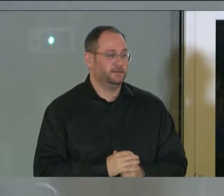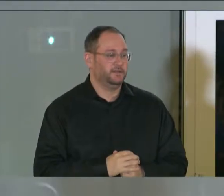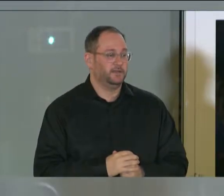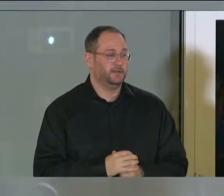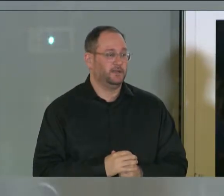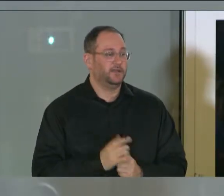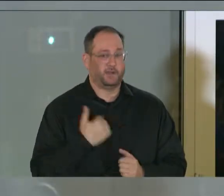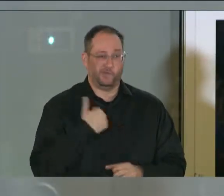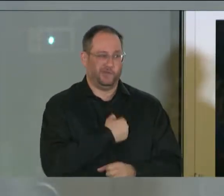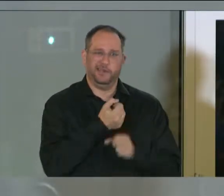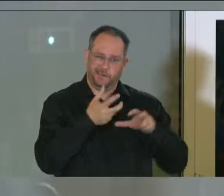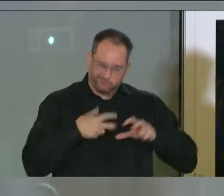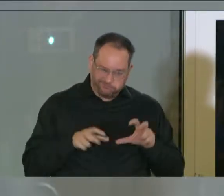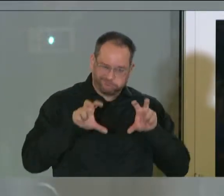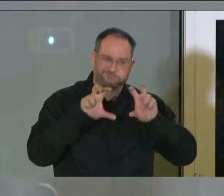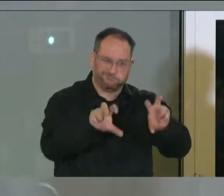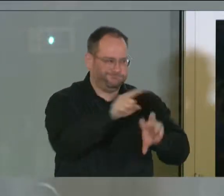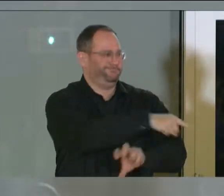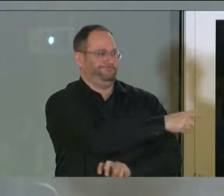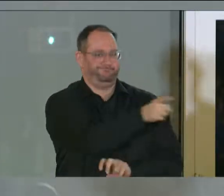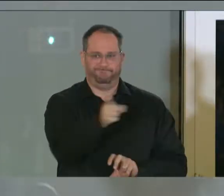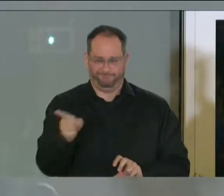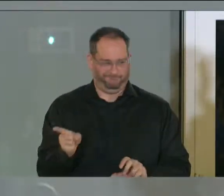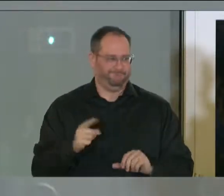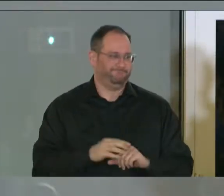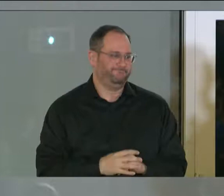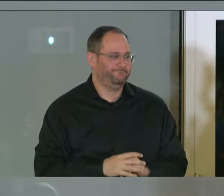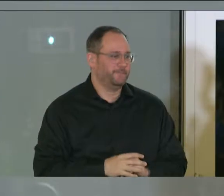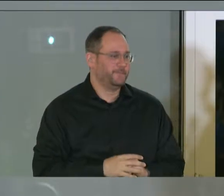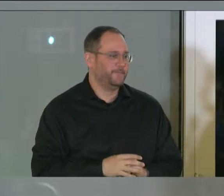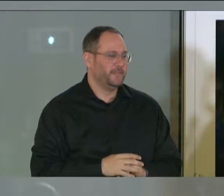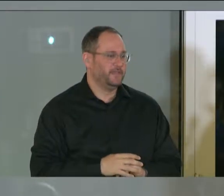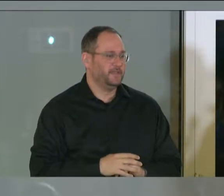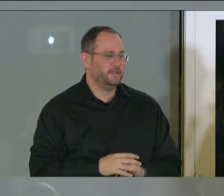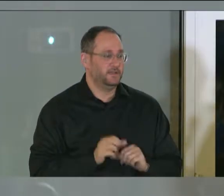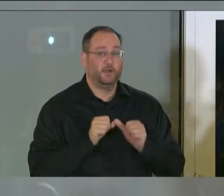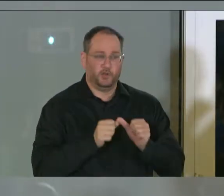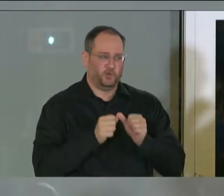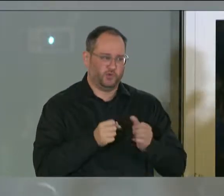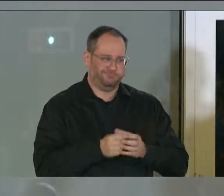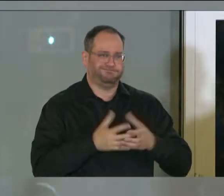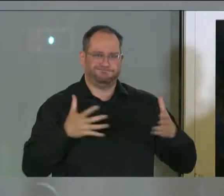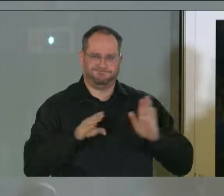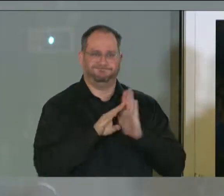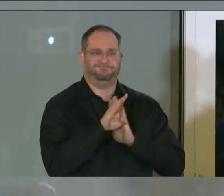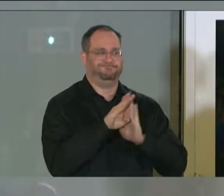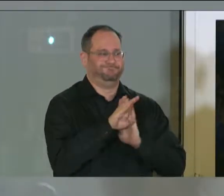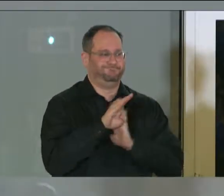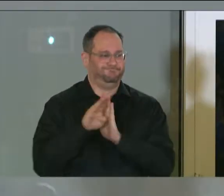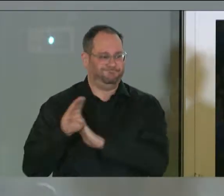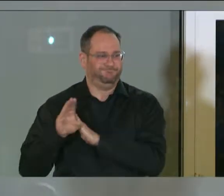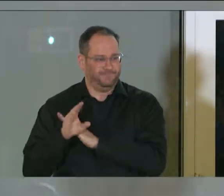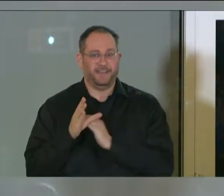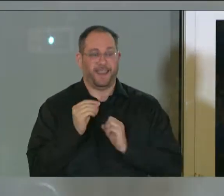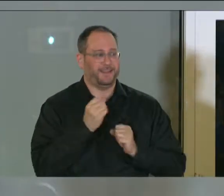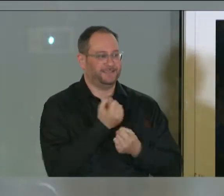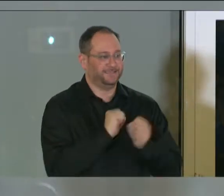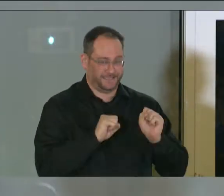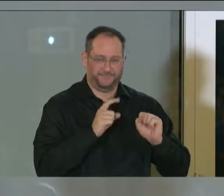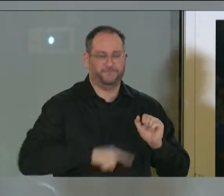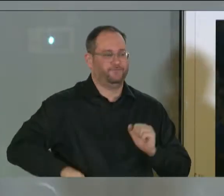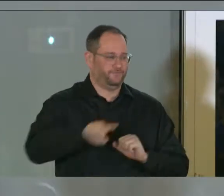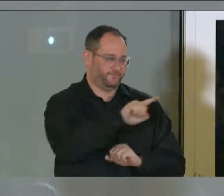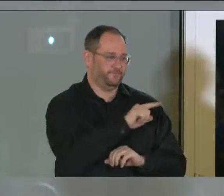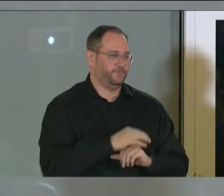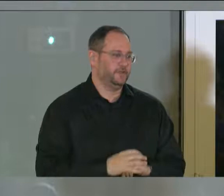to continue to grow and be safe so that generations of Washingtonians ahead of us will have